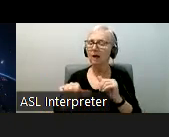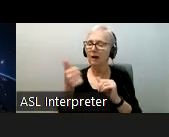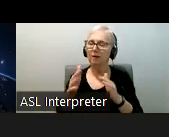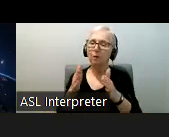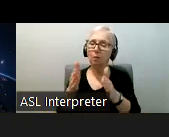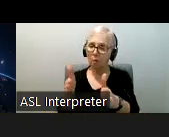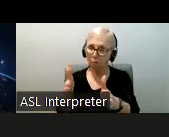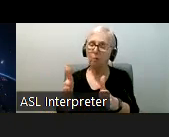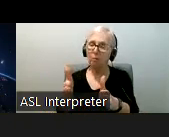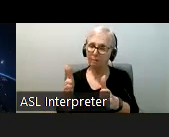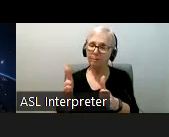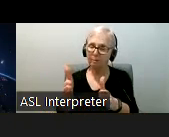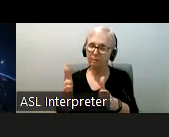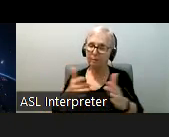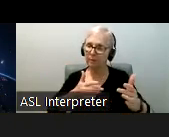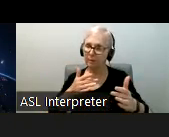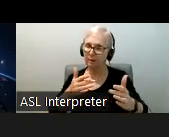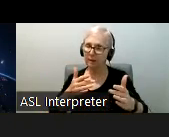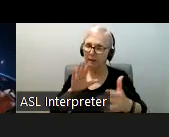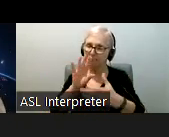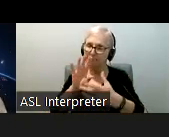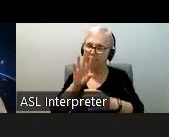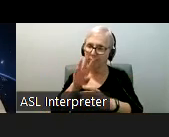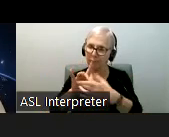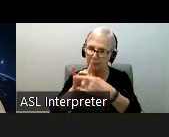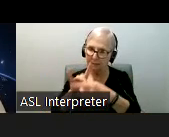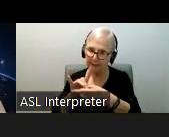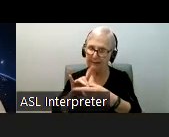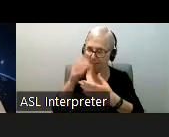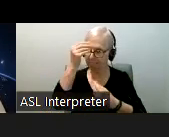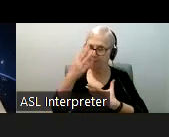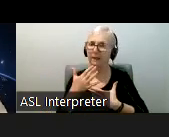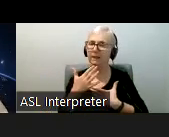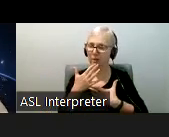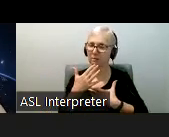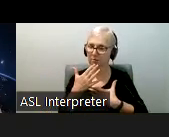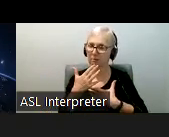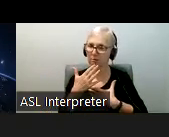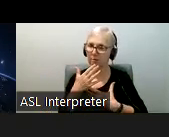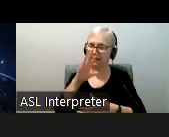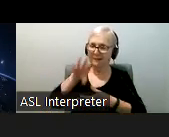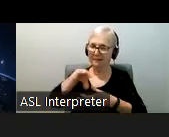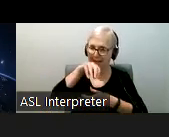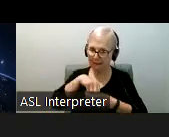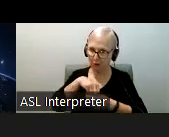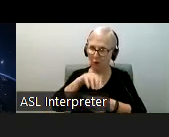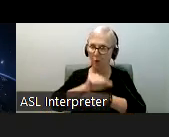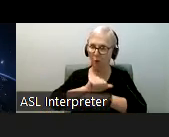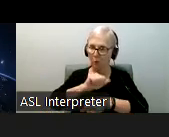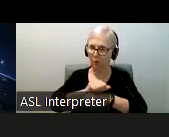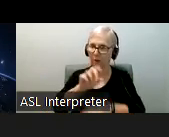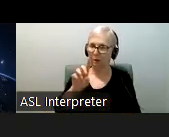that concern information comes in. And so that's the internal work of the BHA, is really